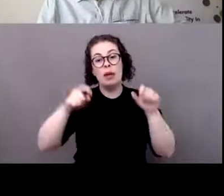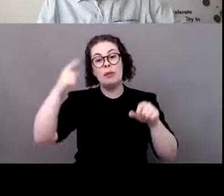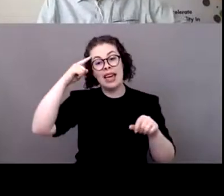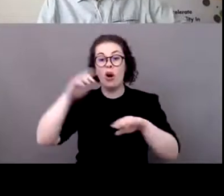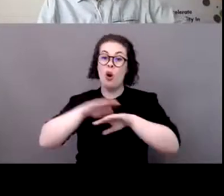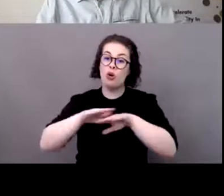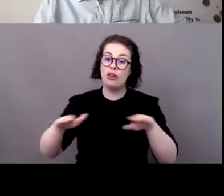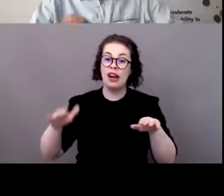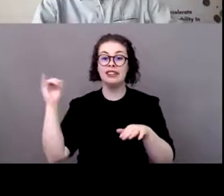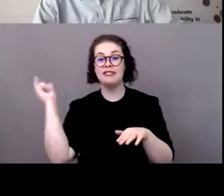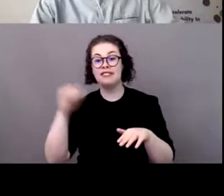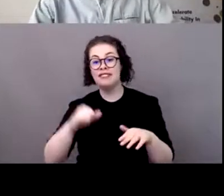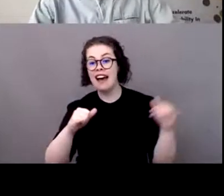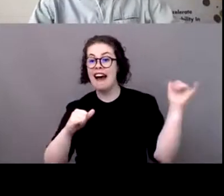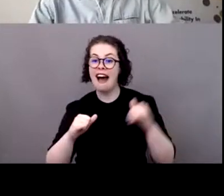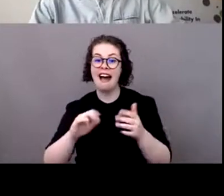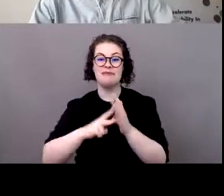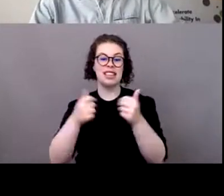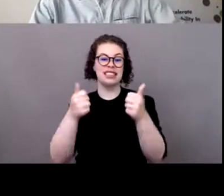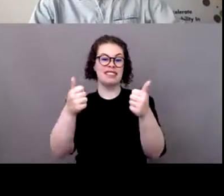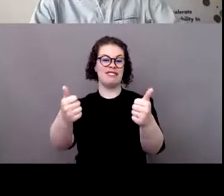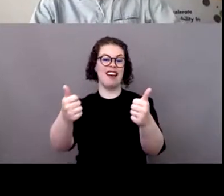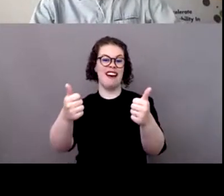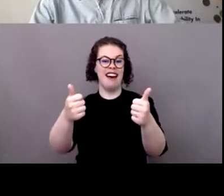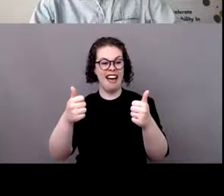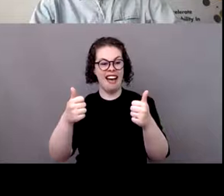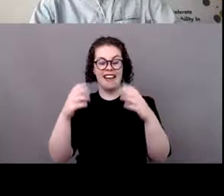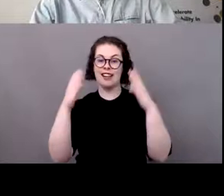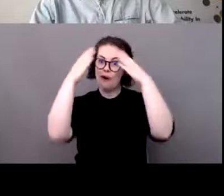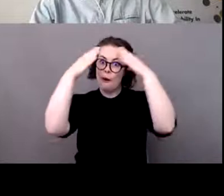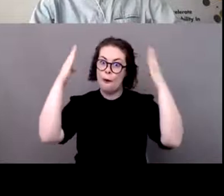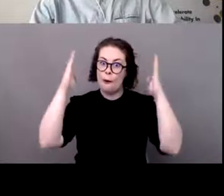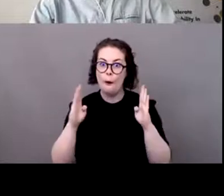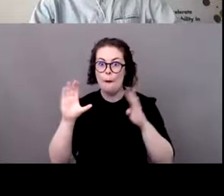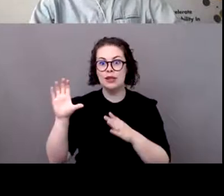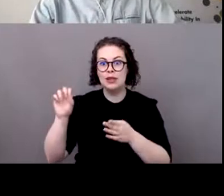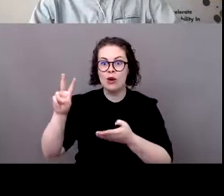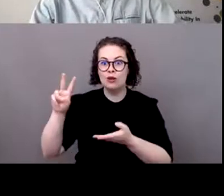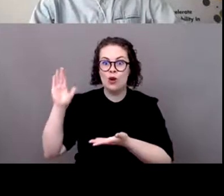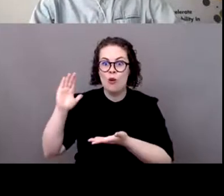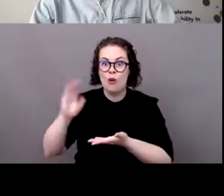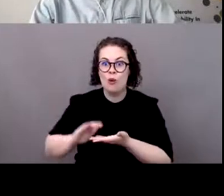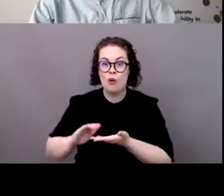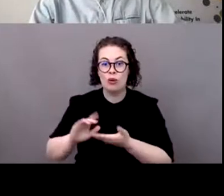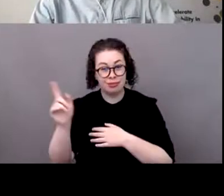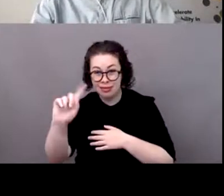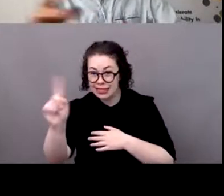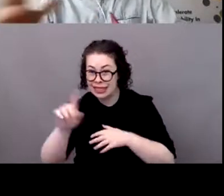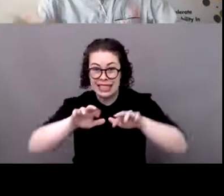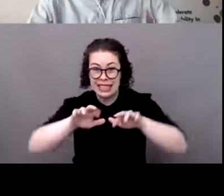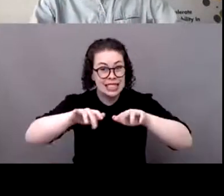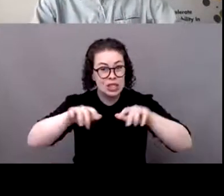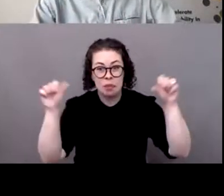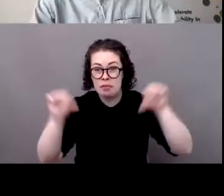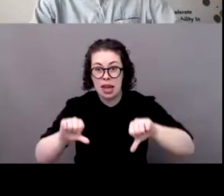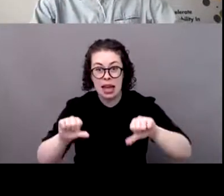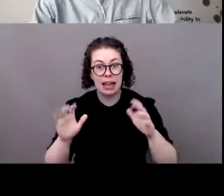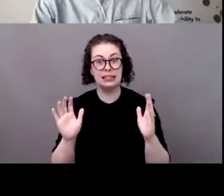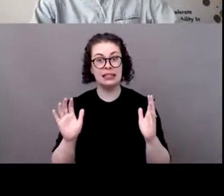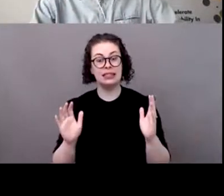that becomes huge. And with all the sports going now virtual as well, I think that's sort of the things